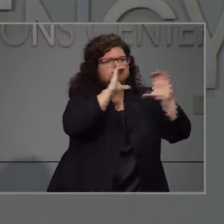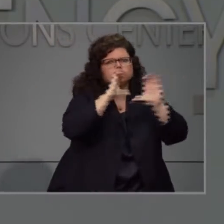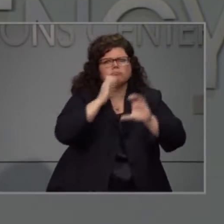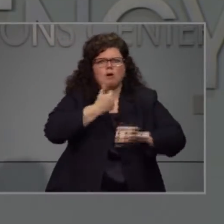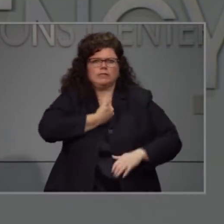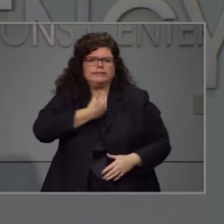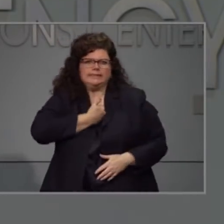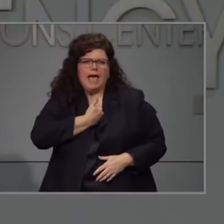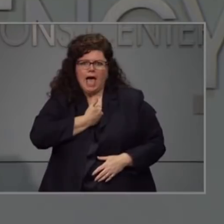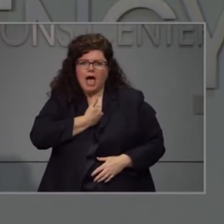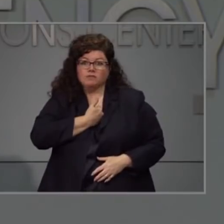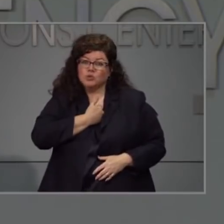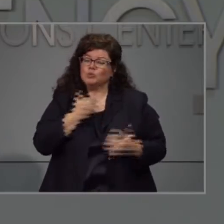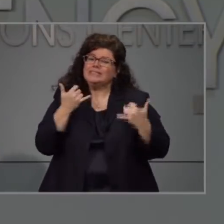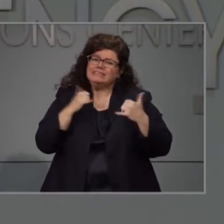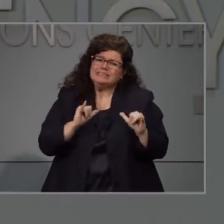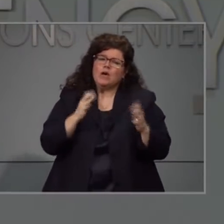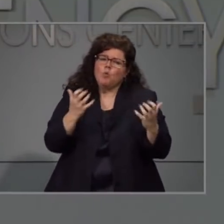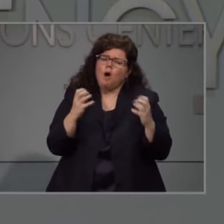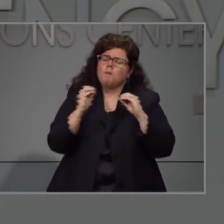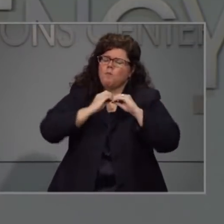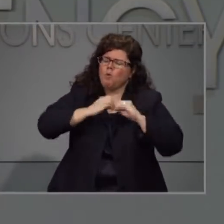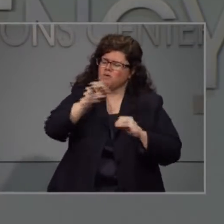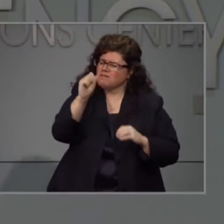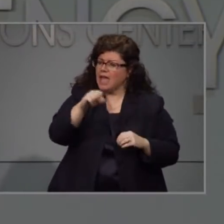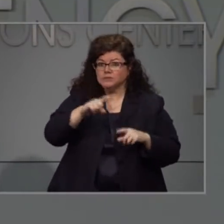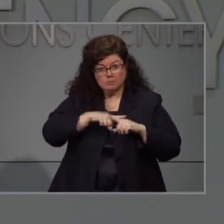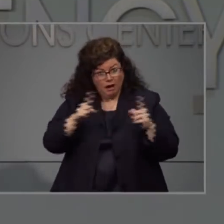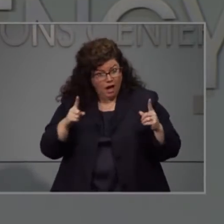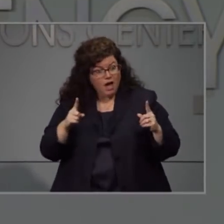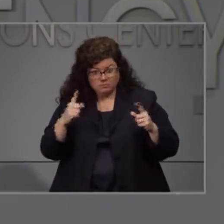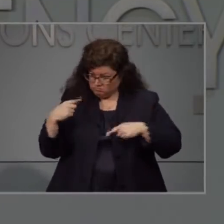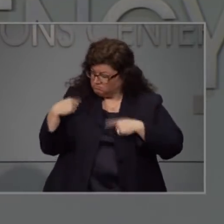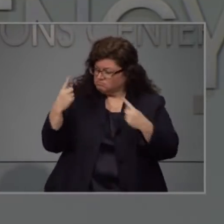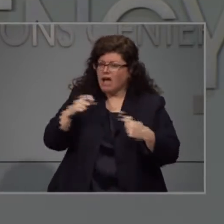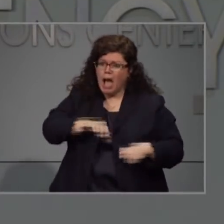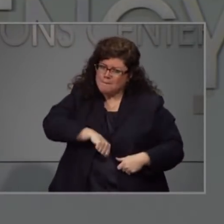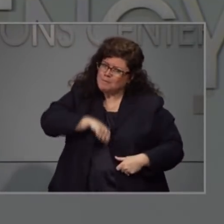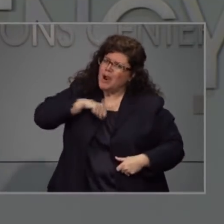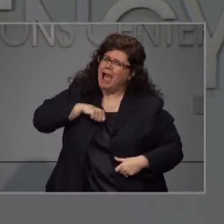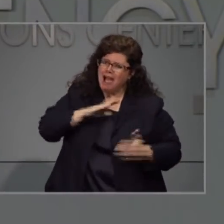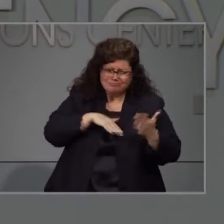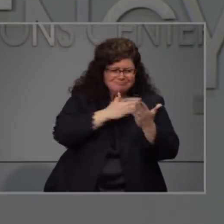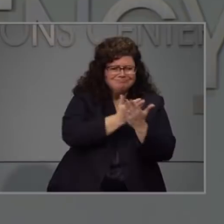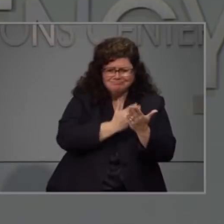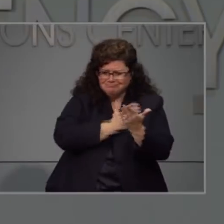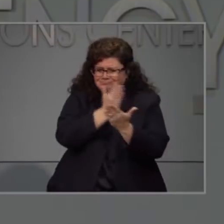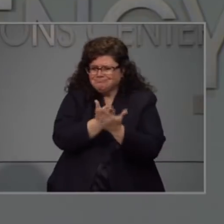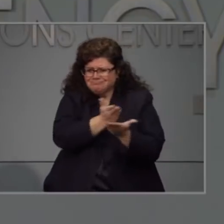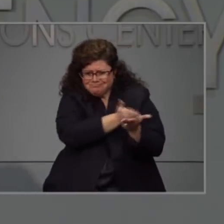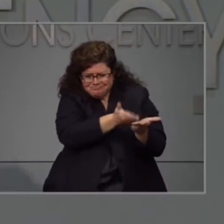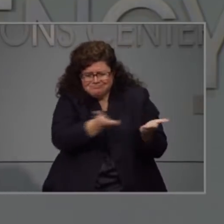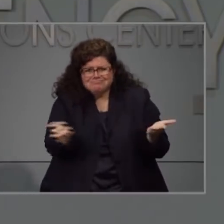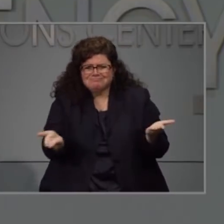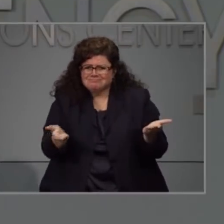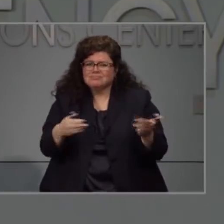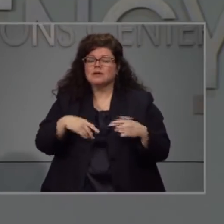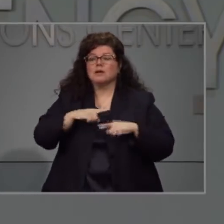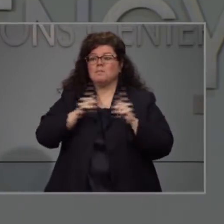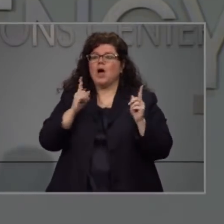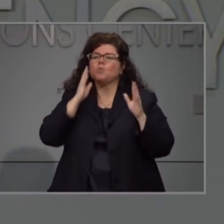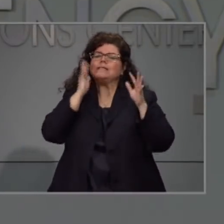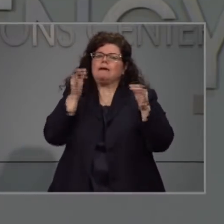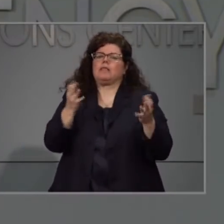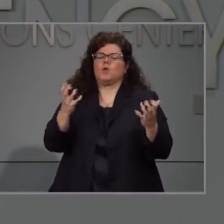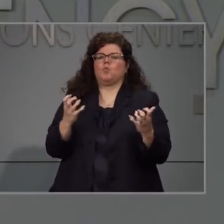Carolina. And I'd say we have work to do. I think I'm really proud of the progress we've made, as I mentioned earlier, but I think we definitely want to